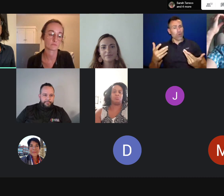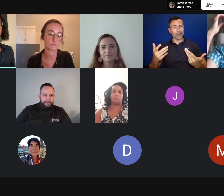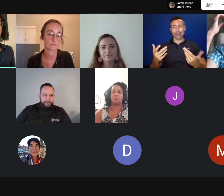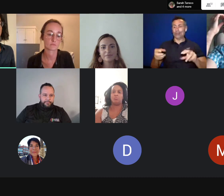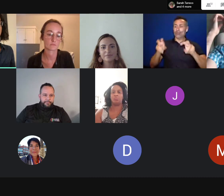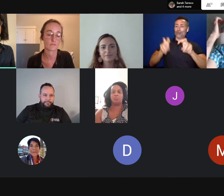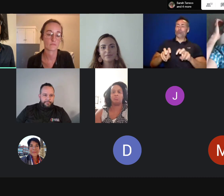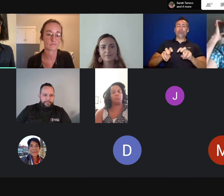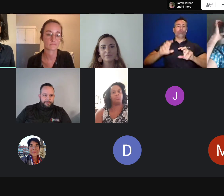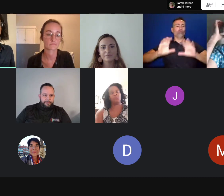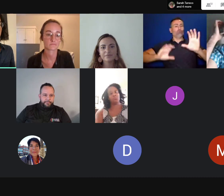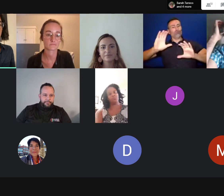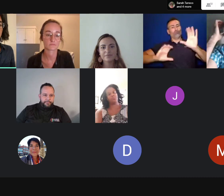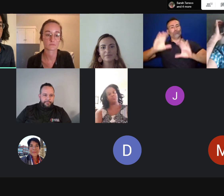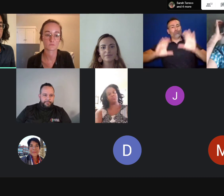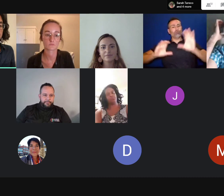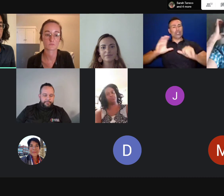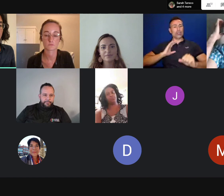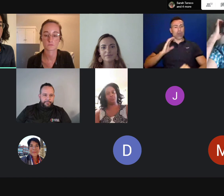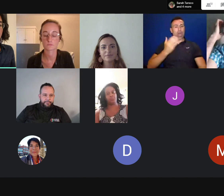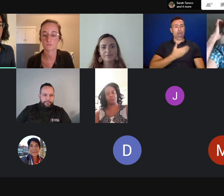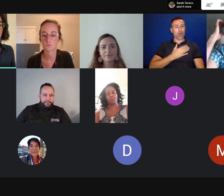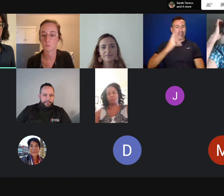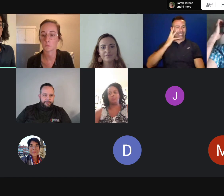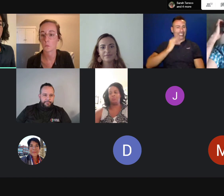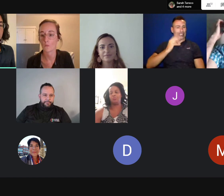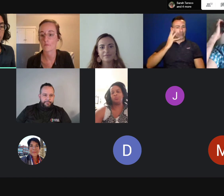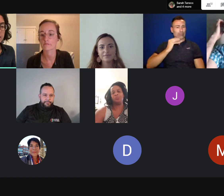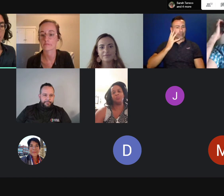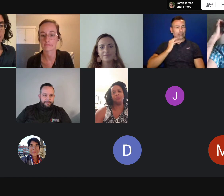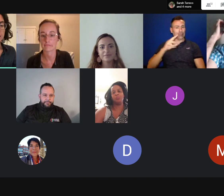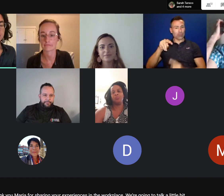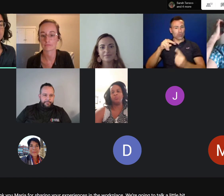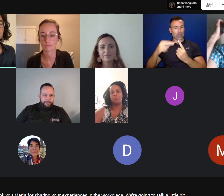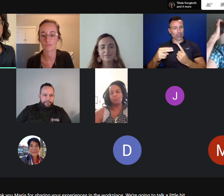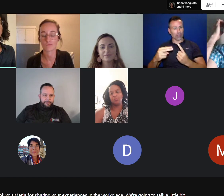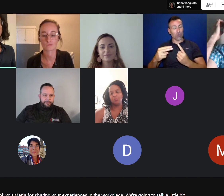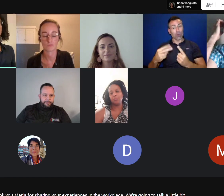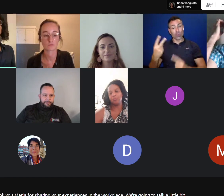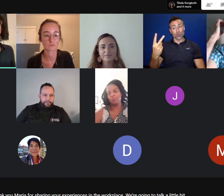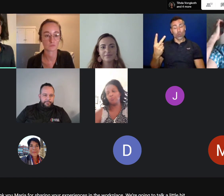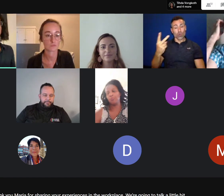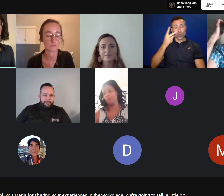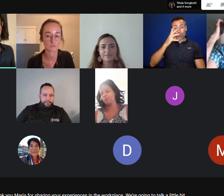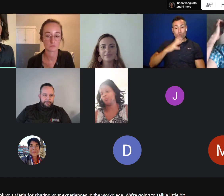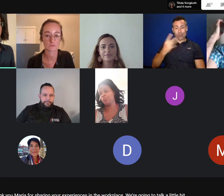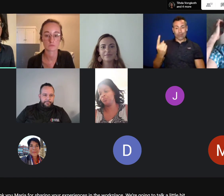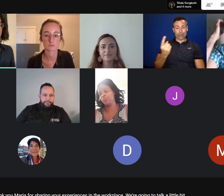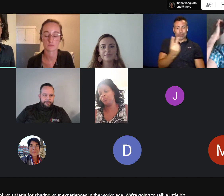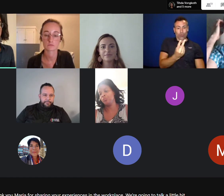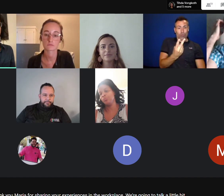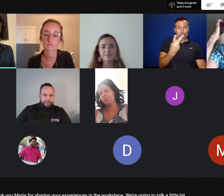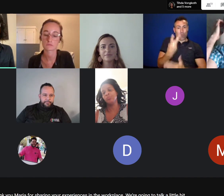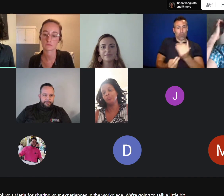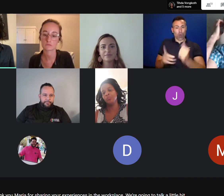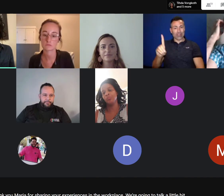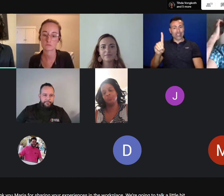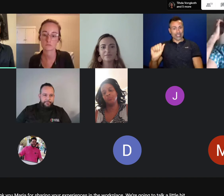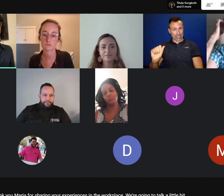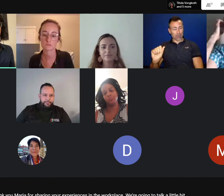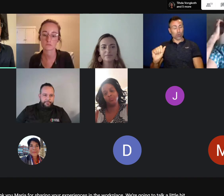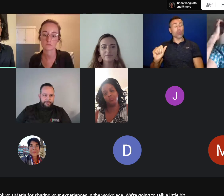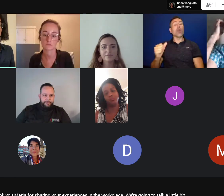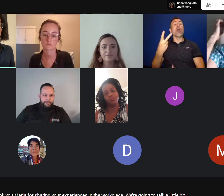two disabled Latina professional women. And we cover different topics. Our goal is to create a space